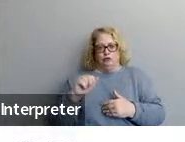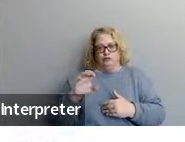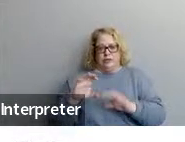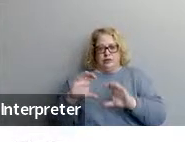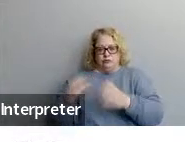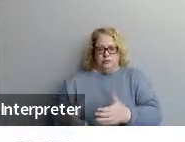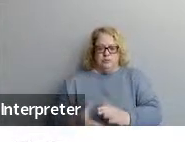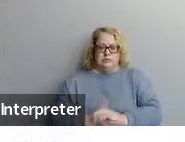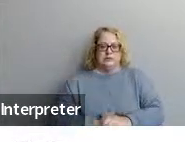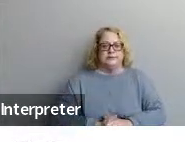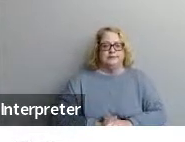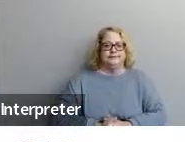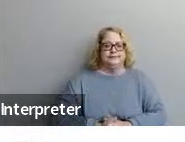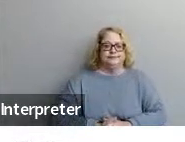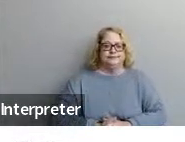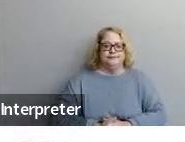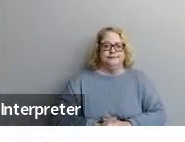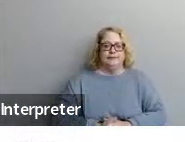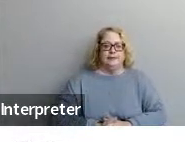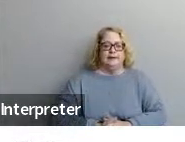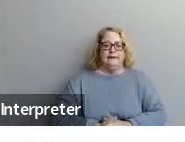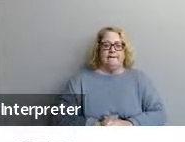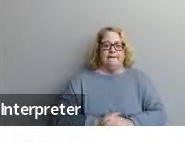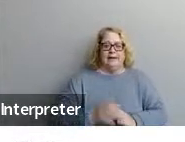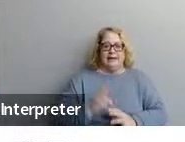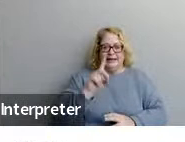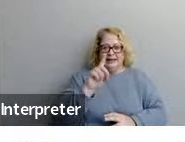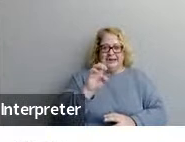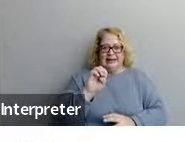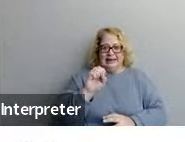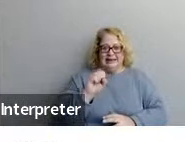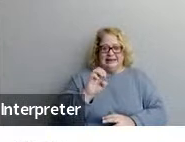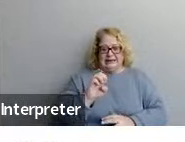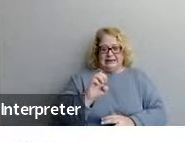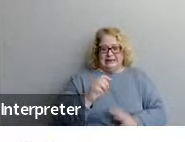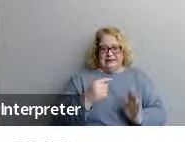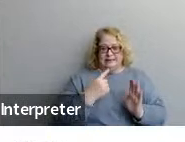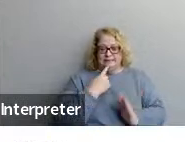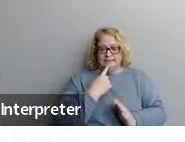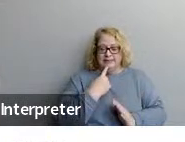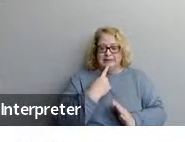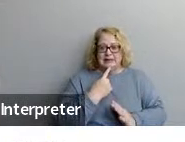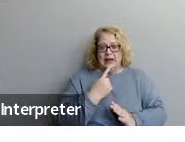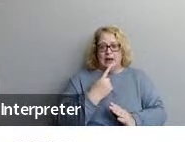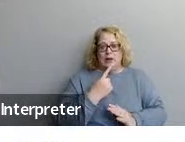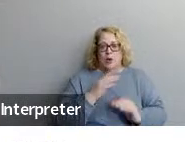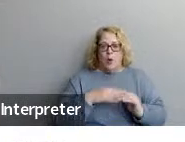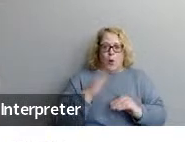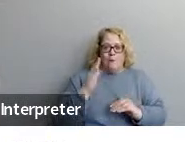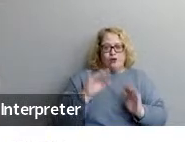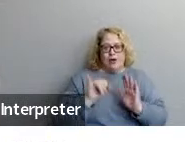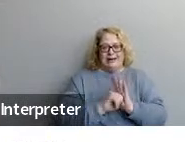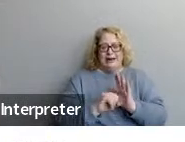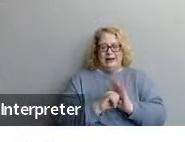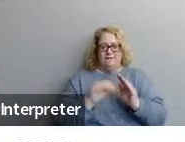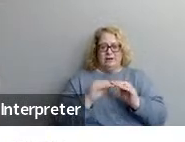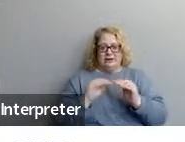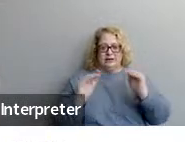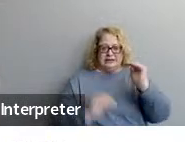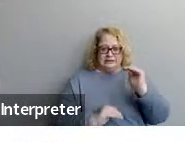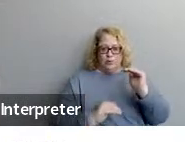Next slide. According to DESE, over-identification and disproportionality, the state has in